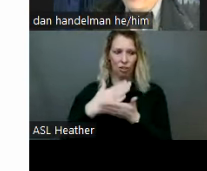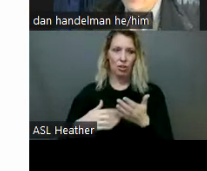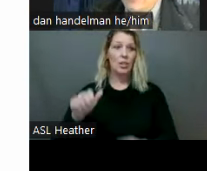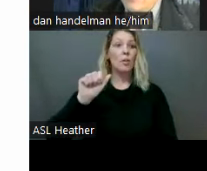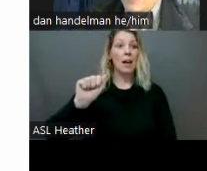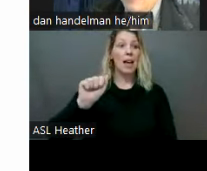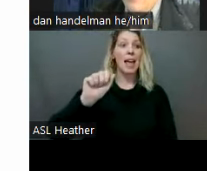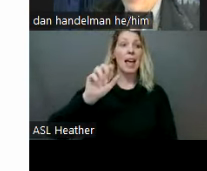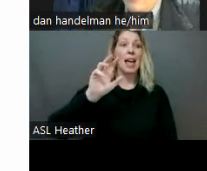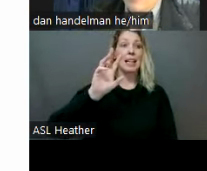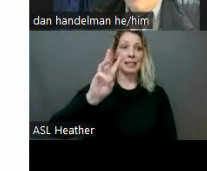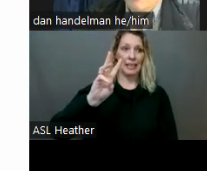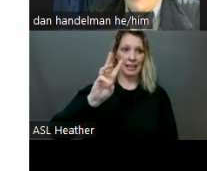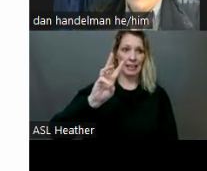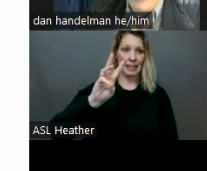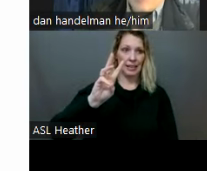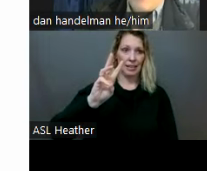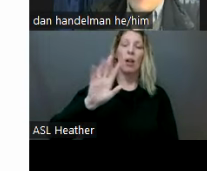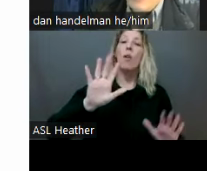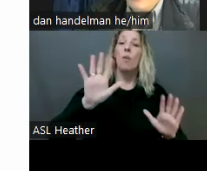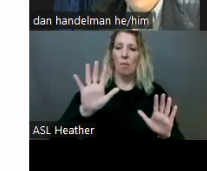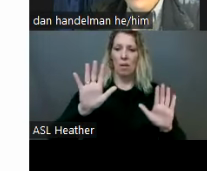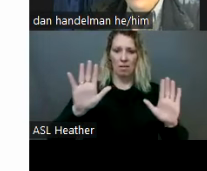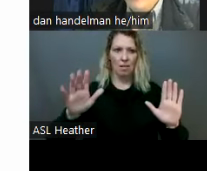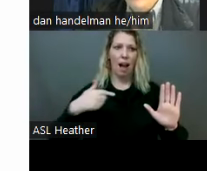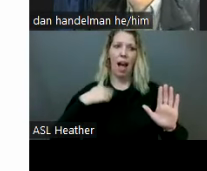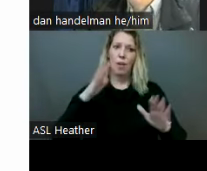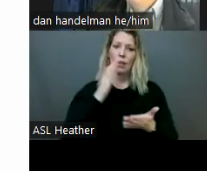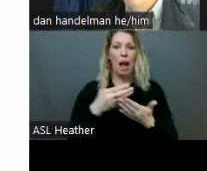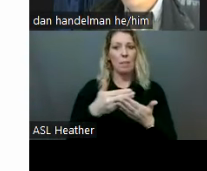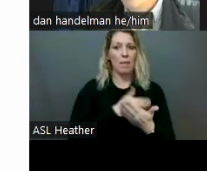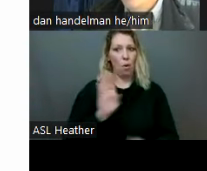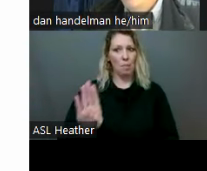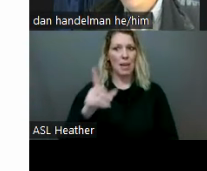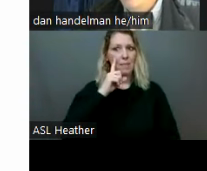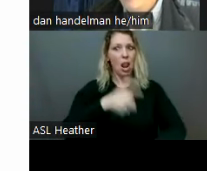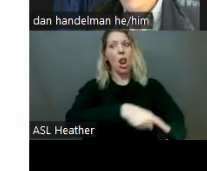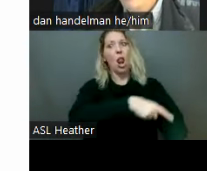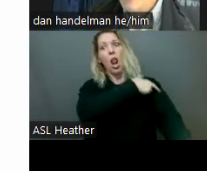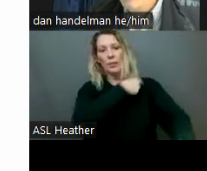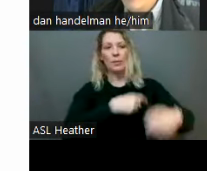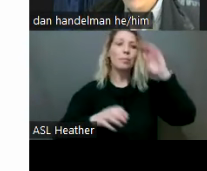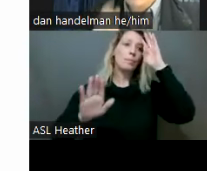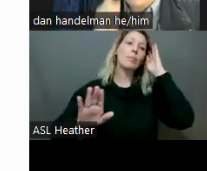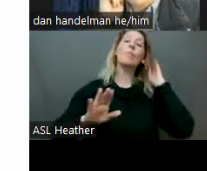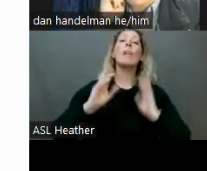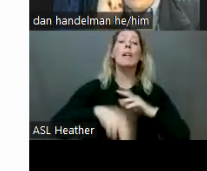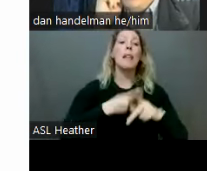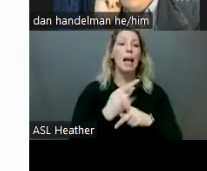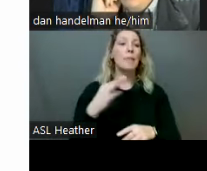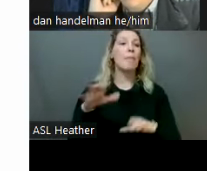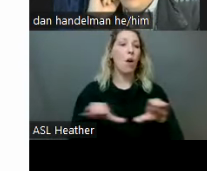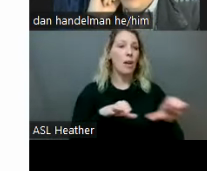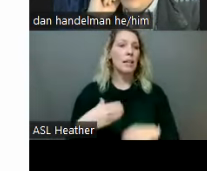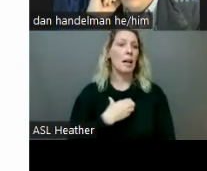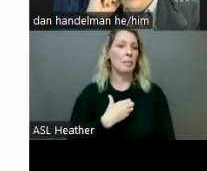A6 types of, I'm going to stop before B because B is very long. Okay, so this is types of conduct and complaints the new